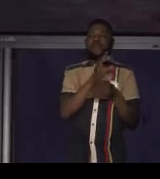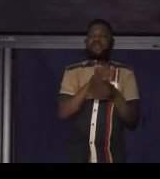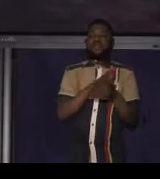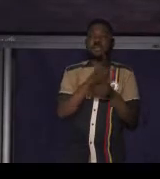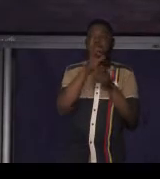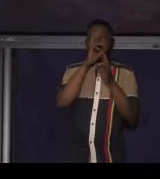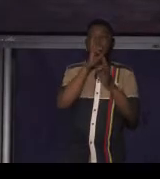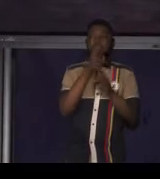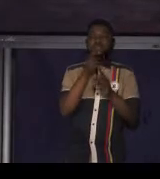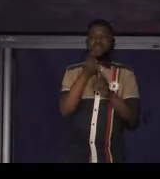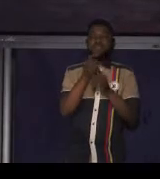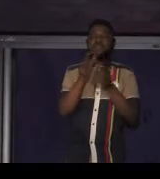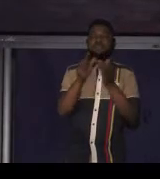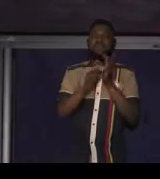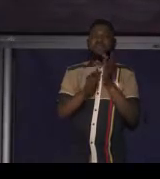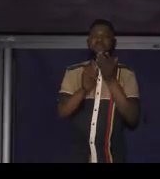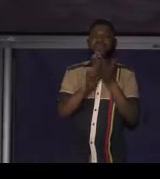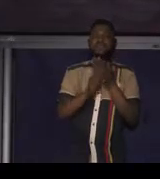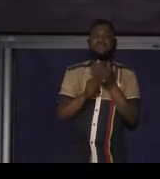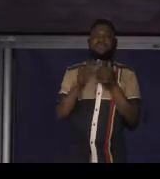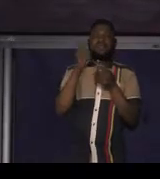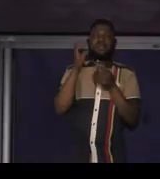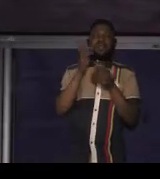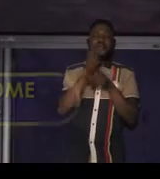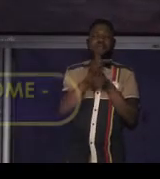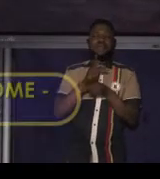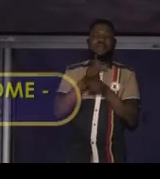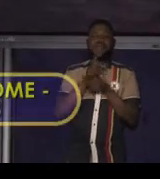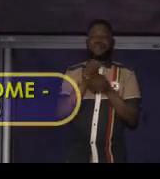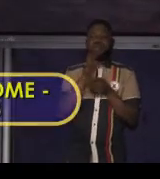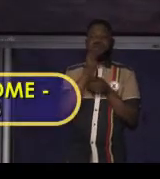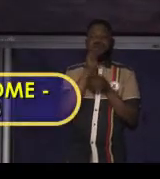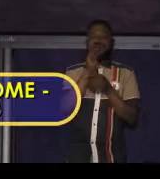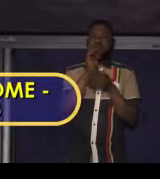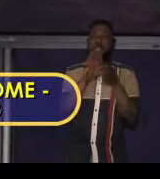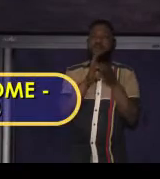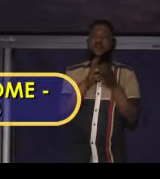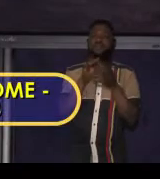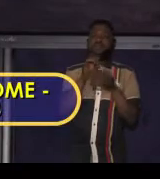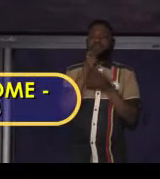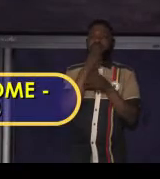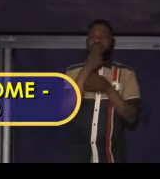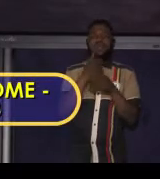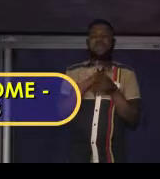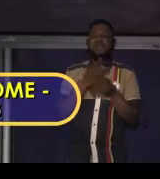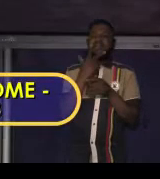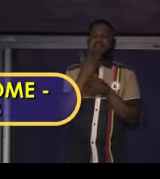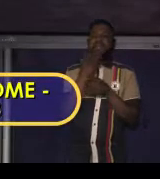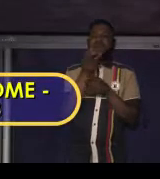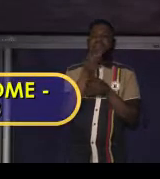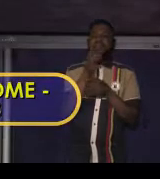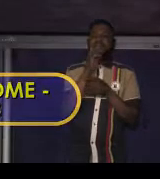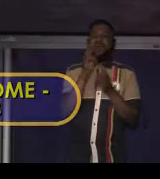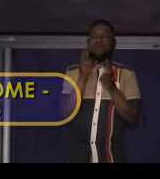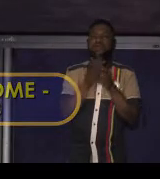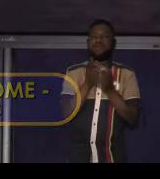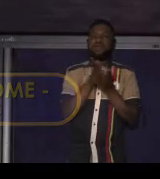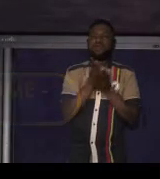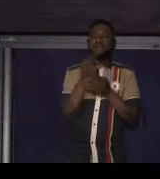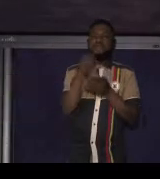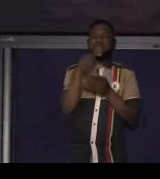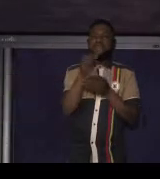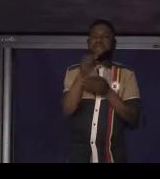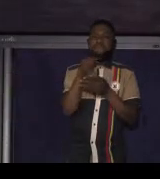respect, selflessness, caring, cooperation, tolerance. Just any 3 of them, you are